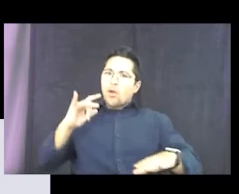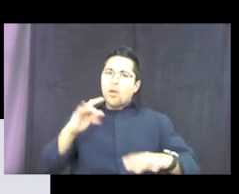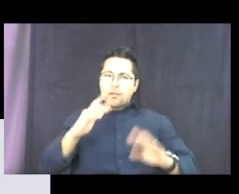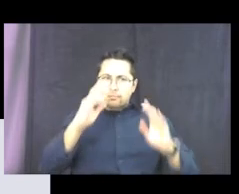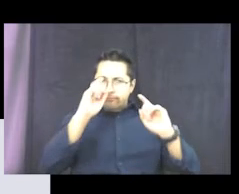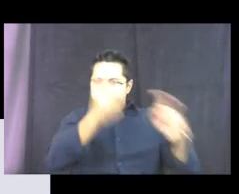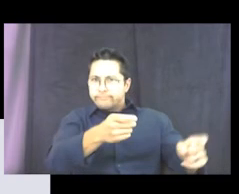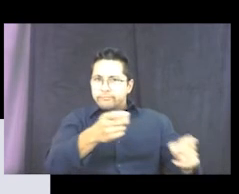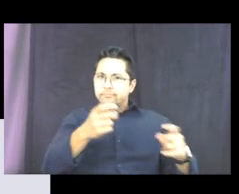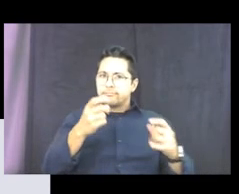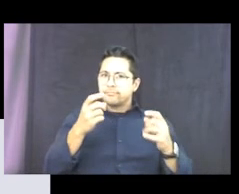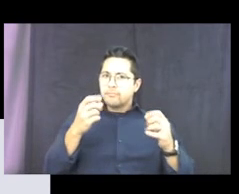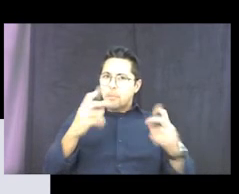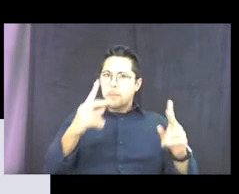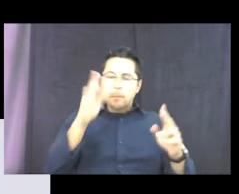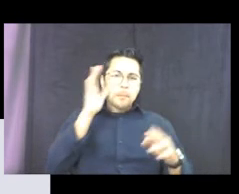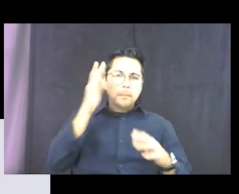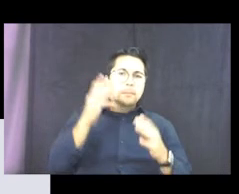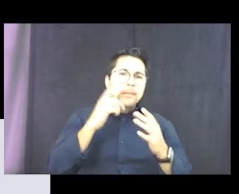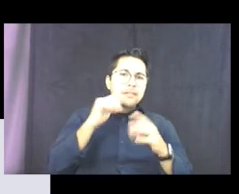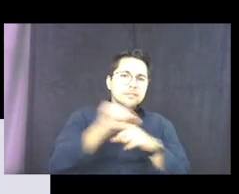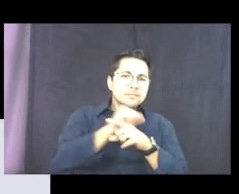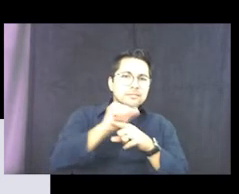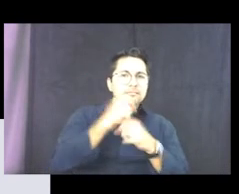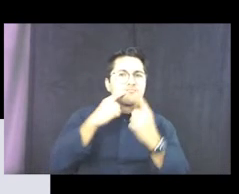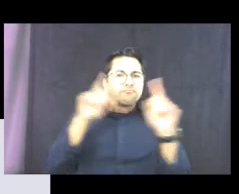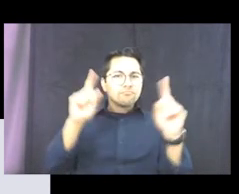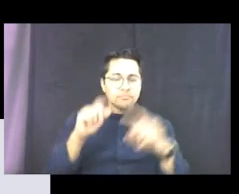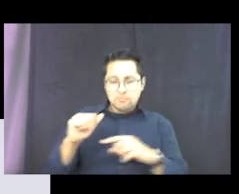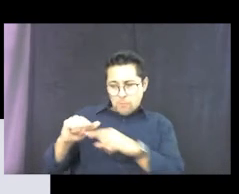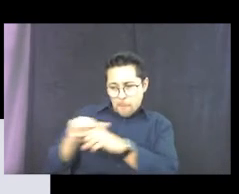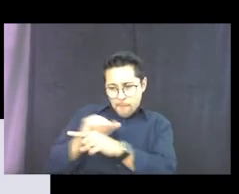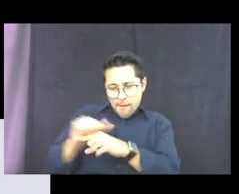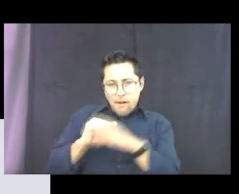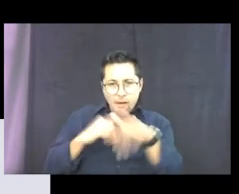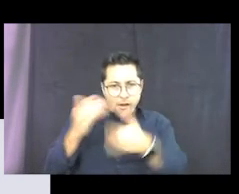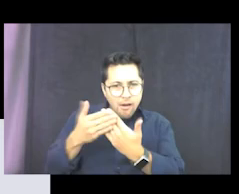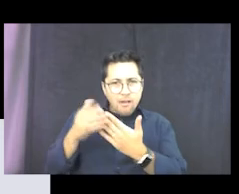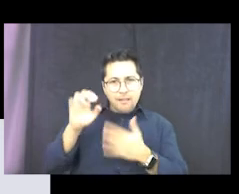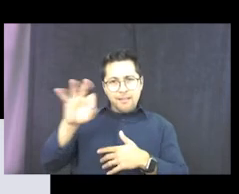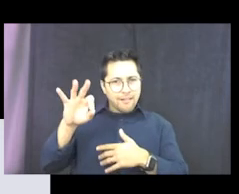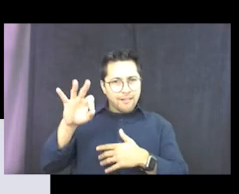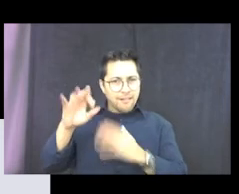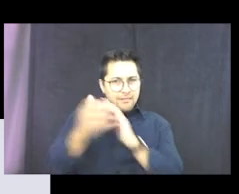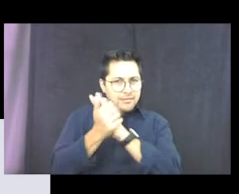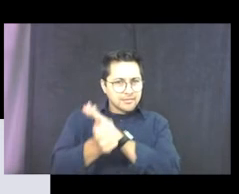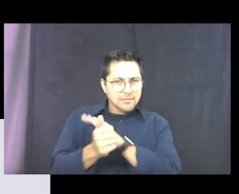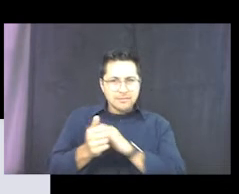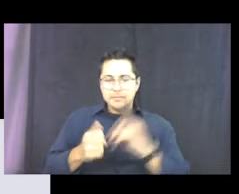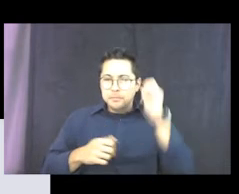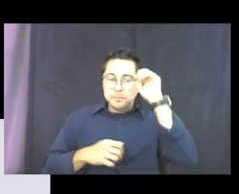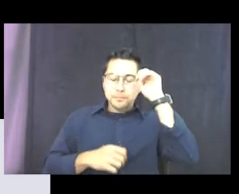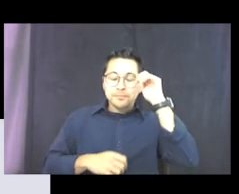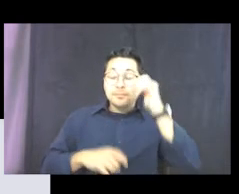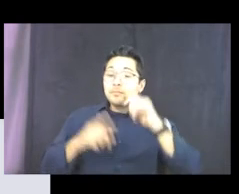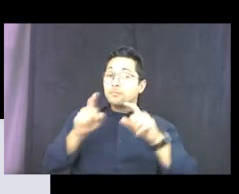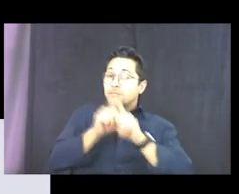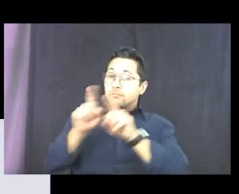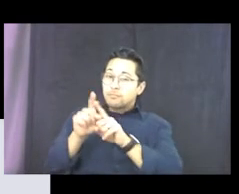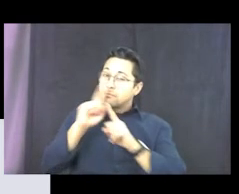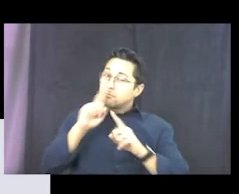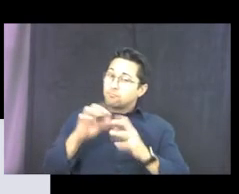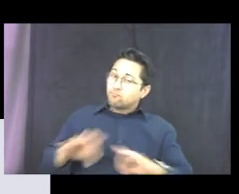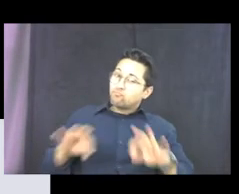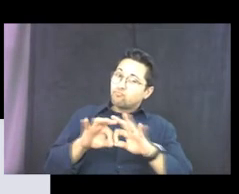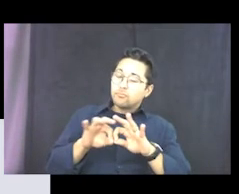to be successful, to practice all those executive functioning skills Tara just reviewed. It's also important